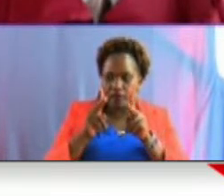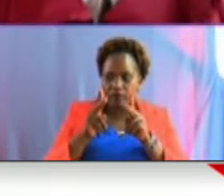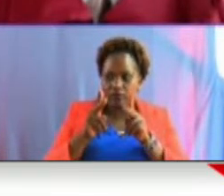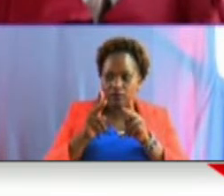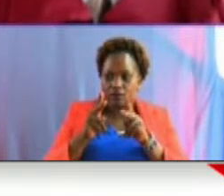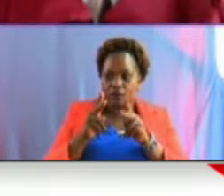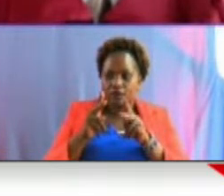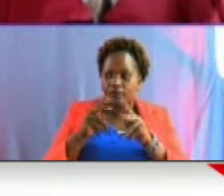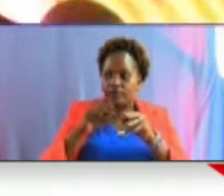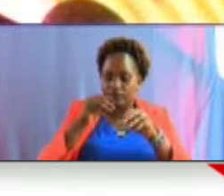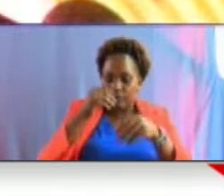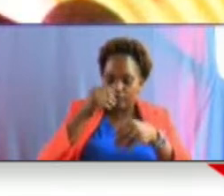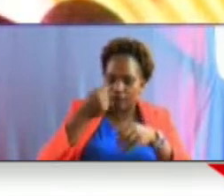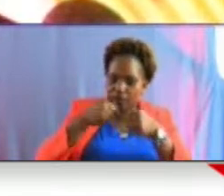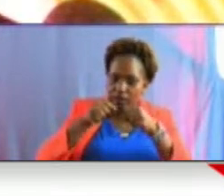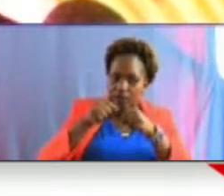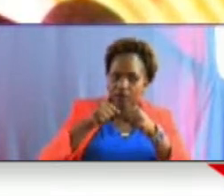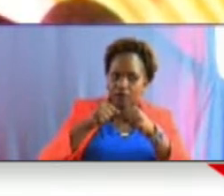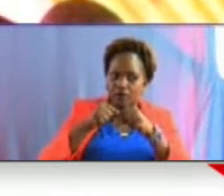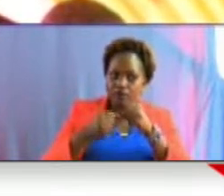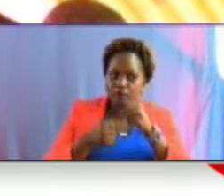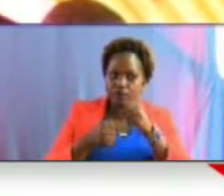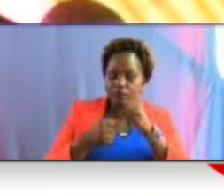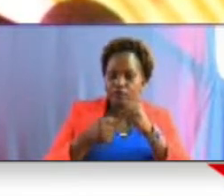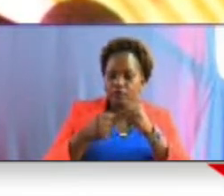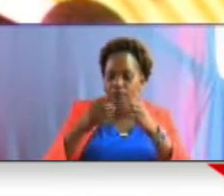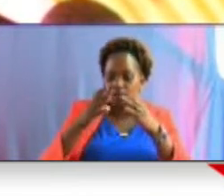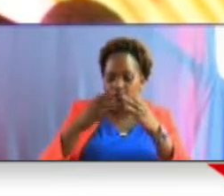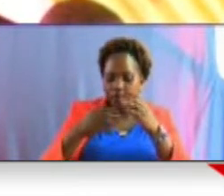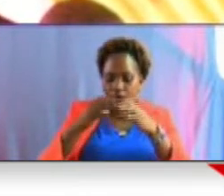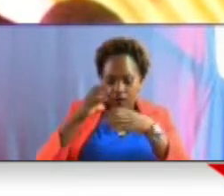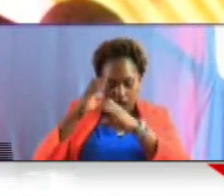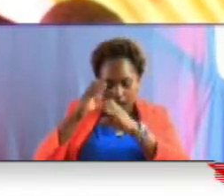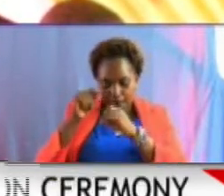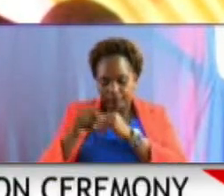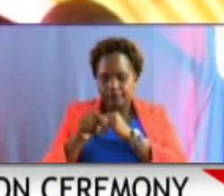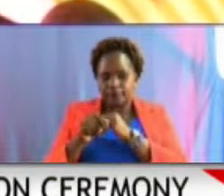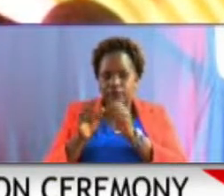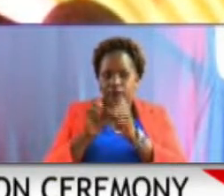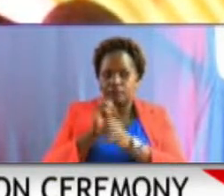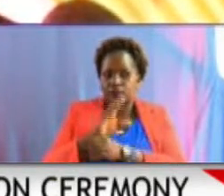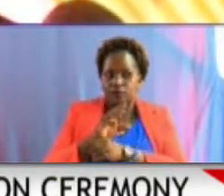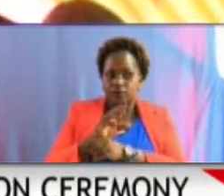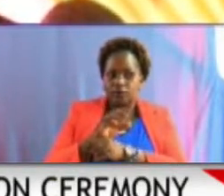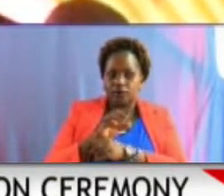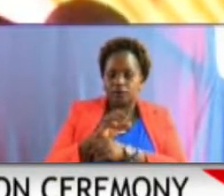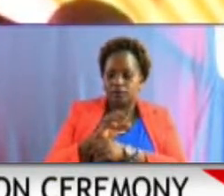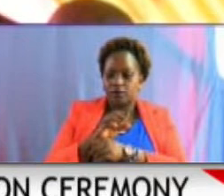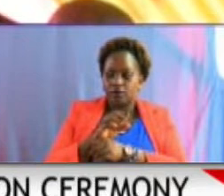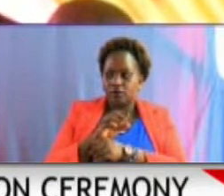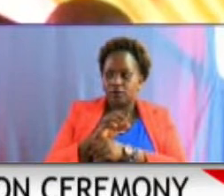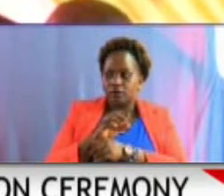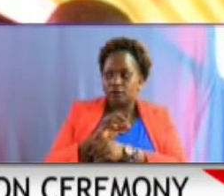of the analytical and imaging laboratory. Laboratory has well-equipped